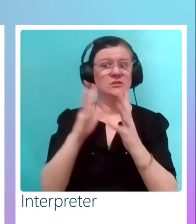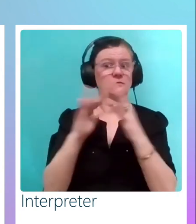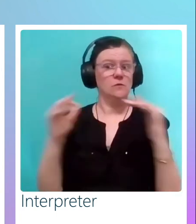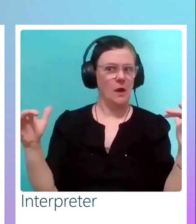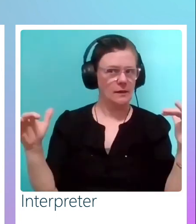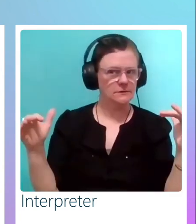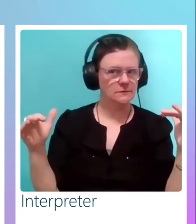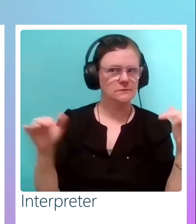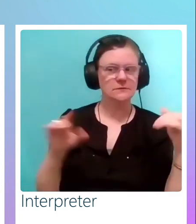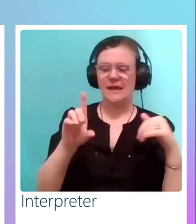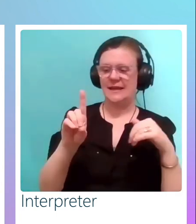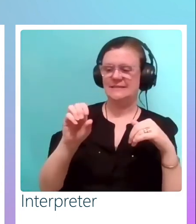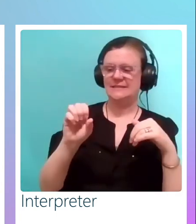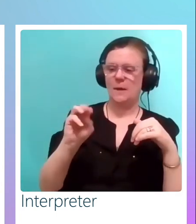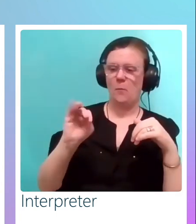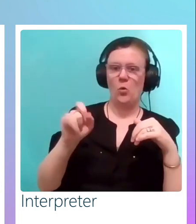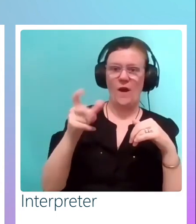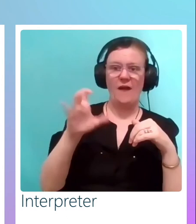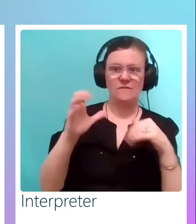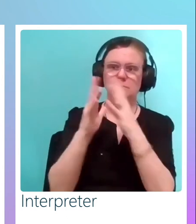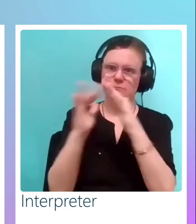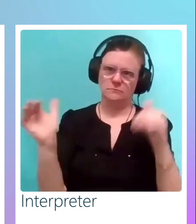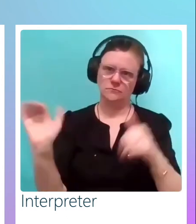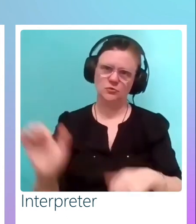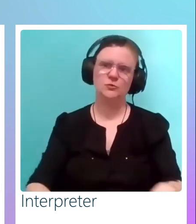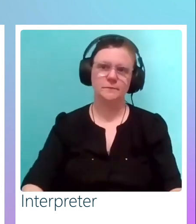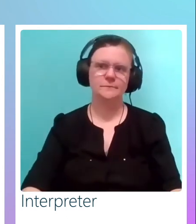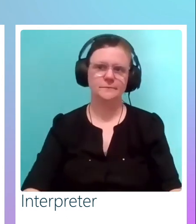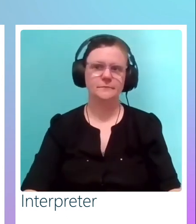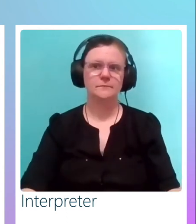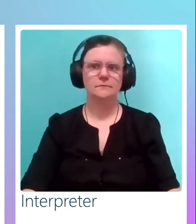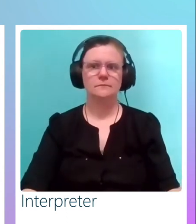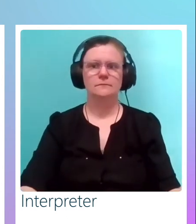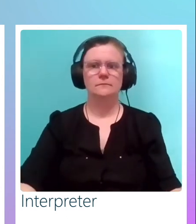range of demographics is really important.